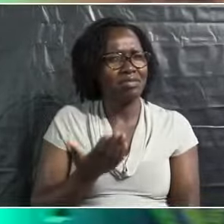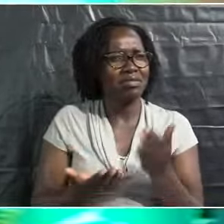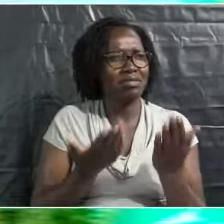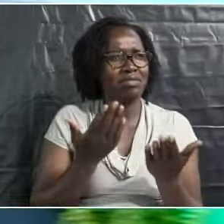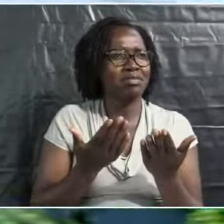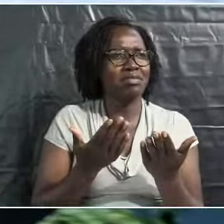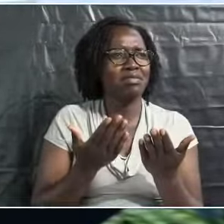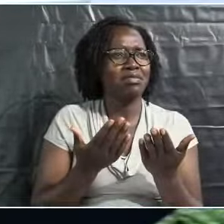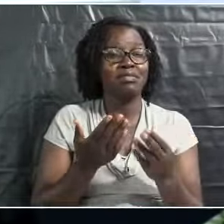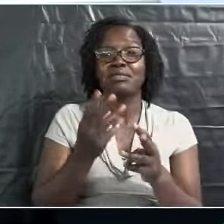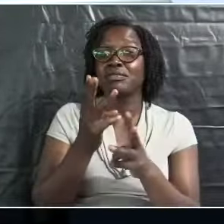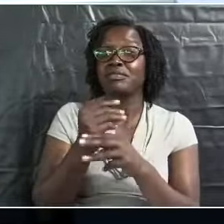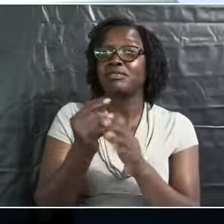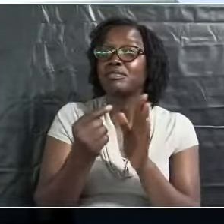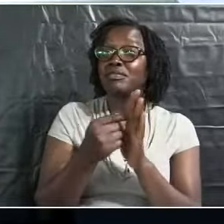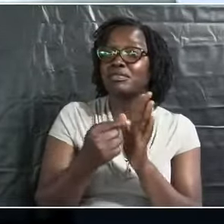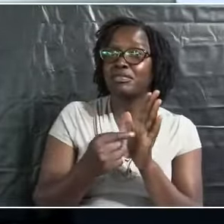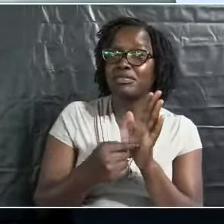give you a mathematical